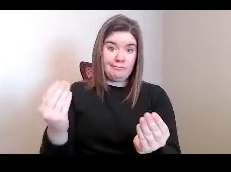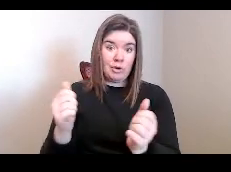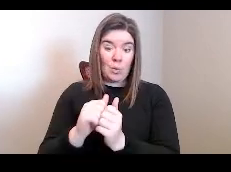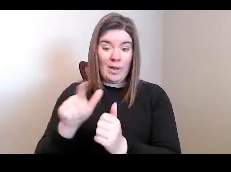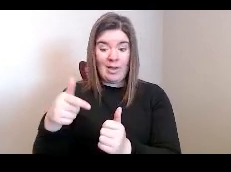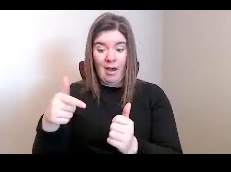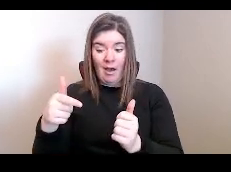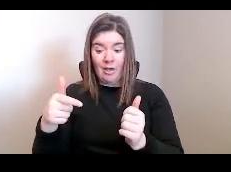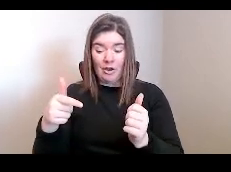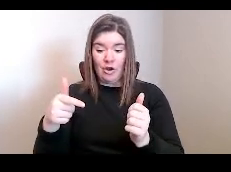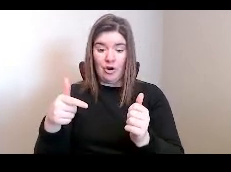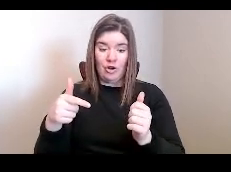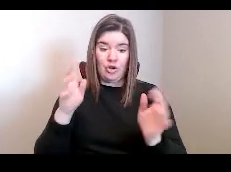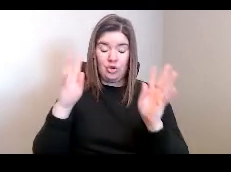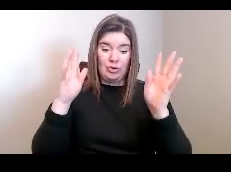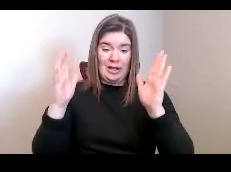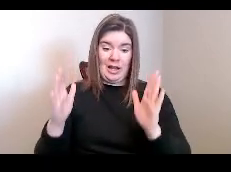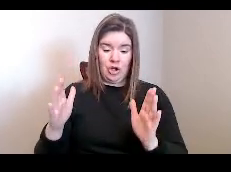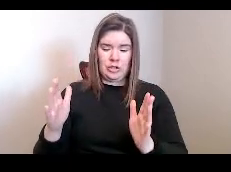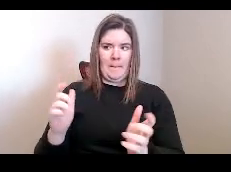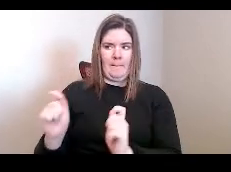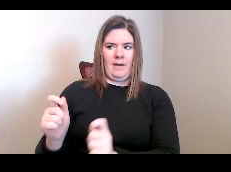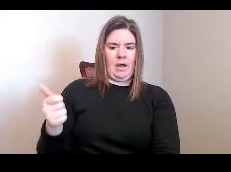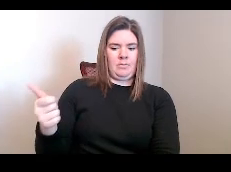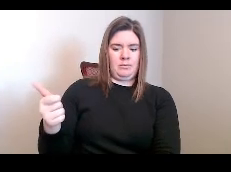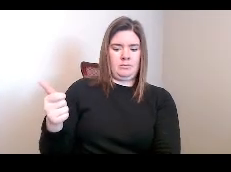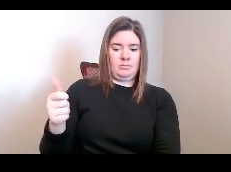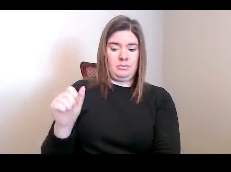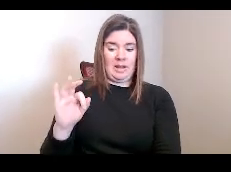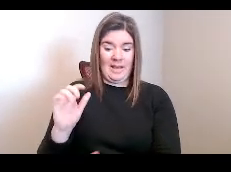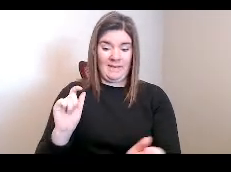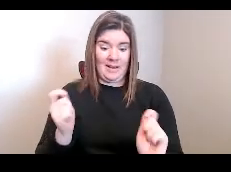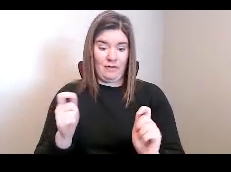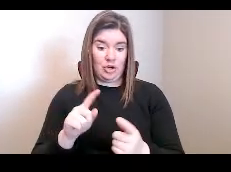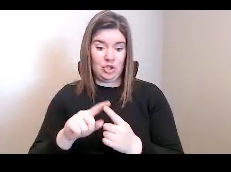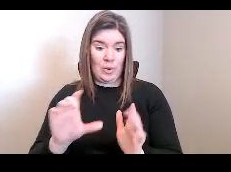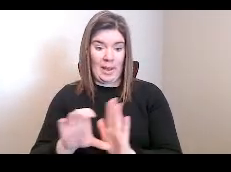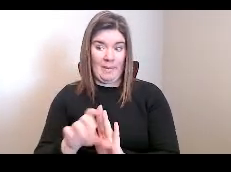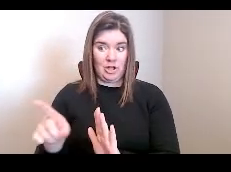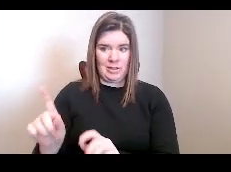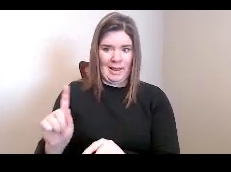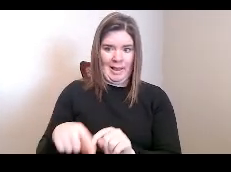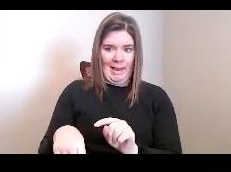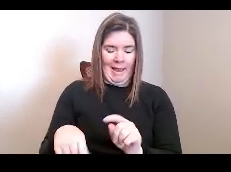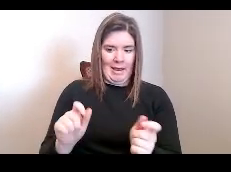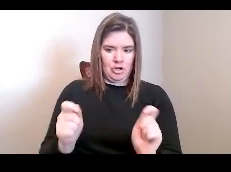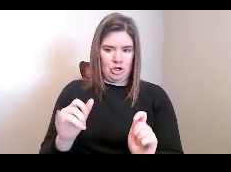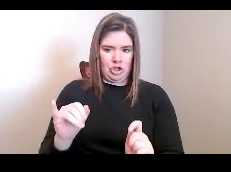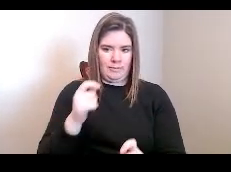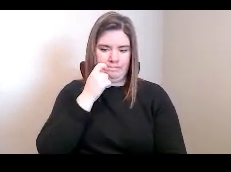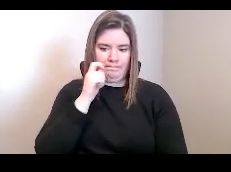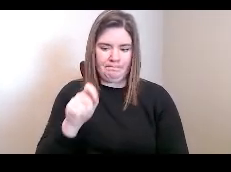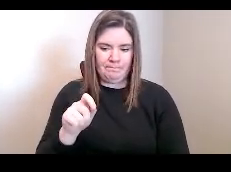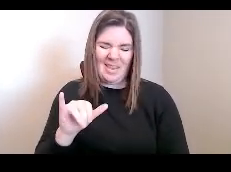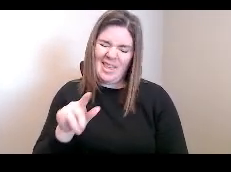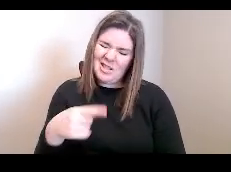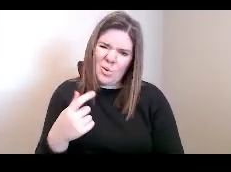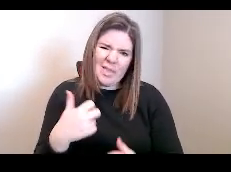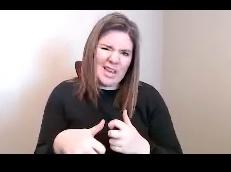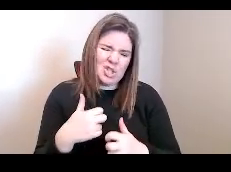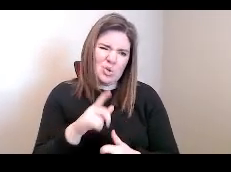going to modify it in the future, if it's been converted to an image, they can't change it. So that's the only issue that I see with